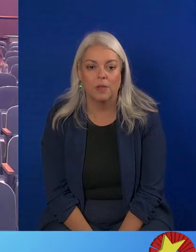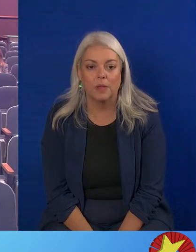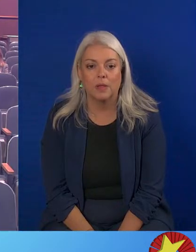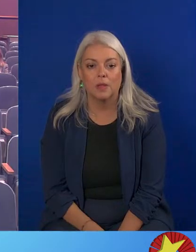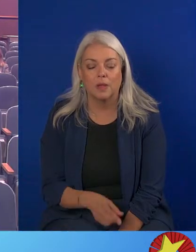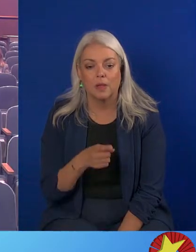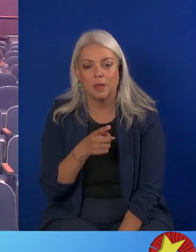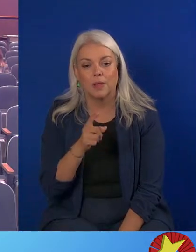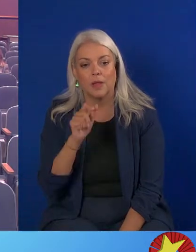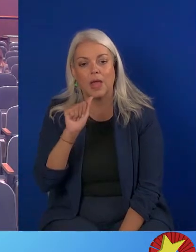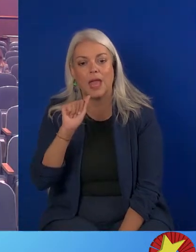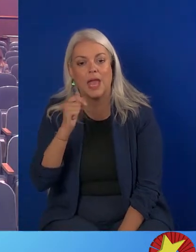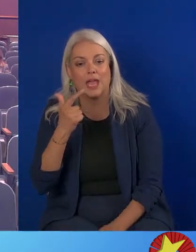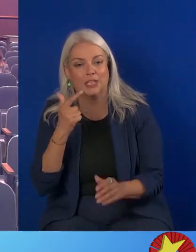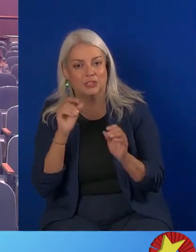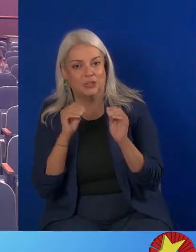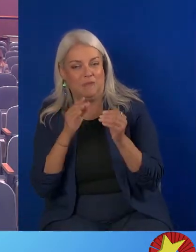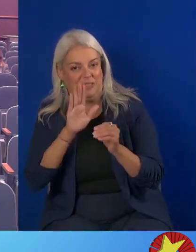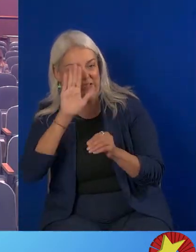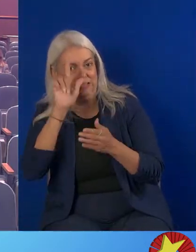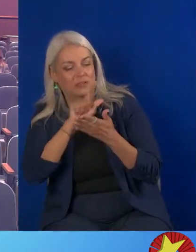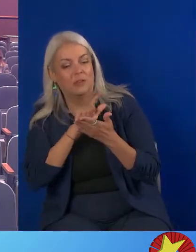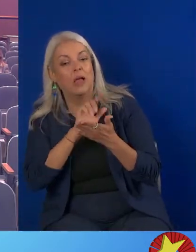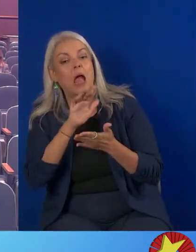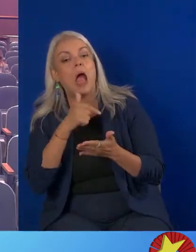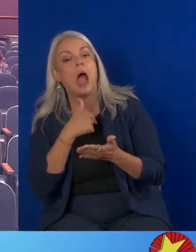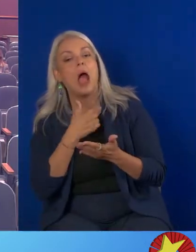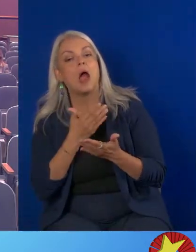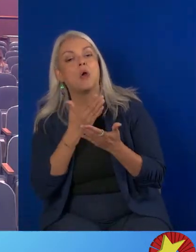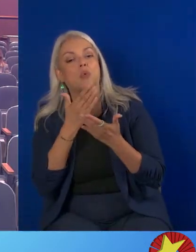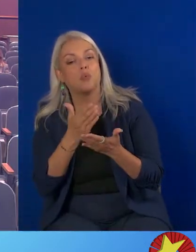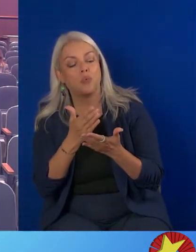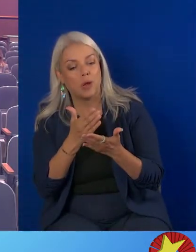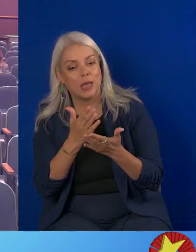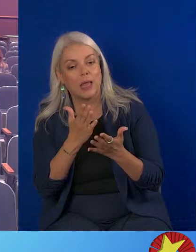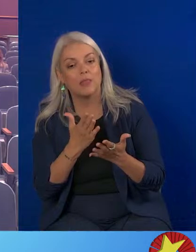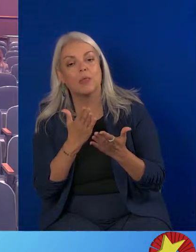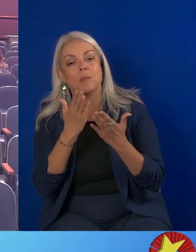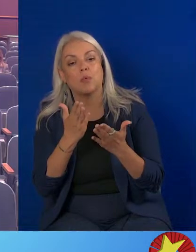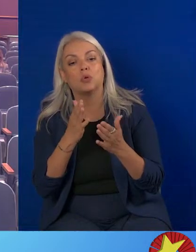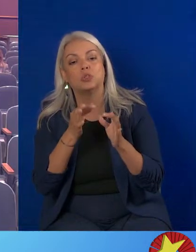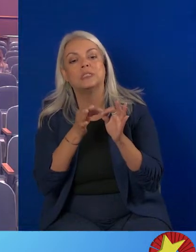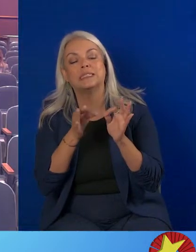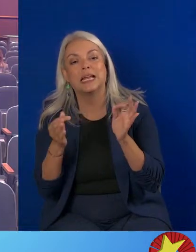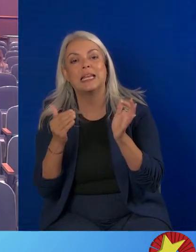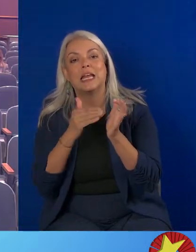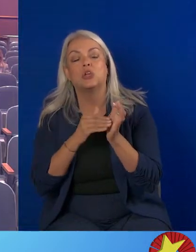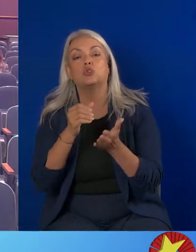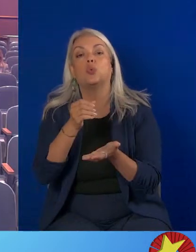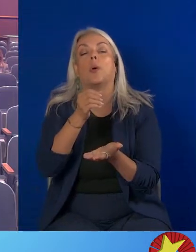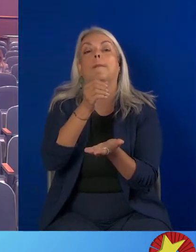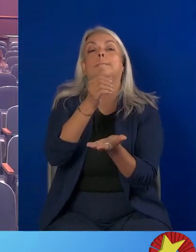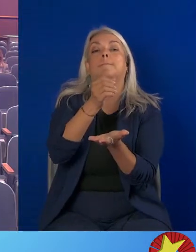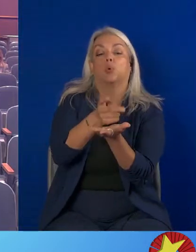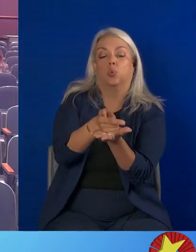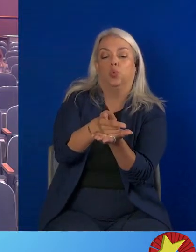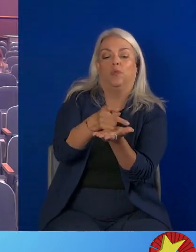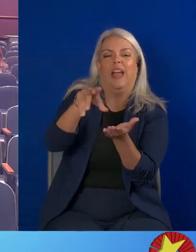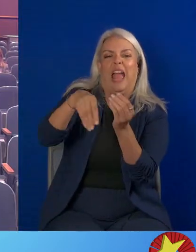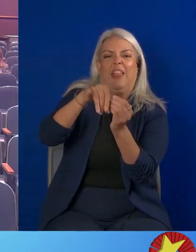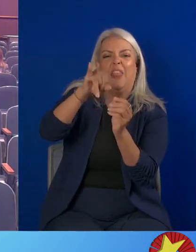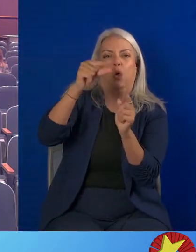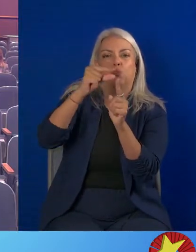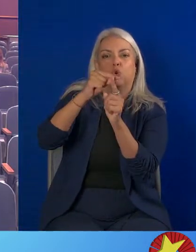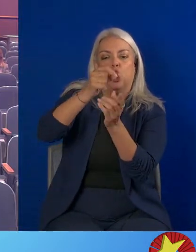This is the Attorney General's office. I would just recommend that the motion be restated to say approve